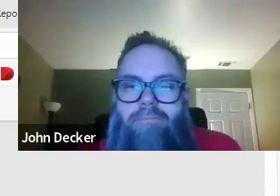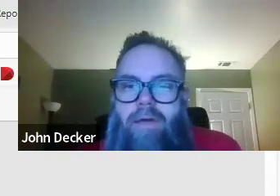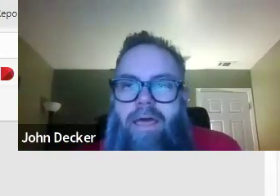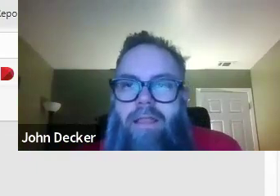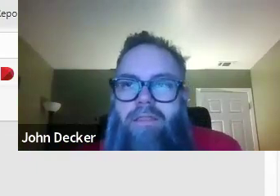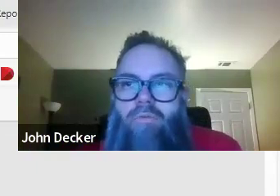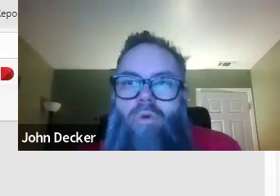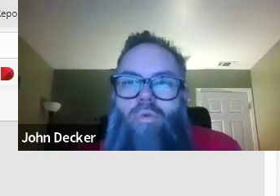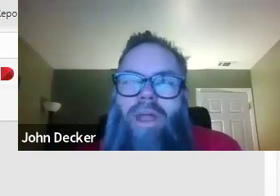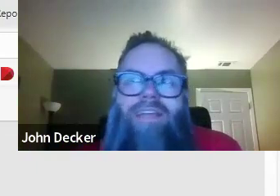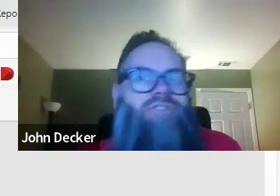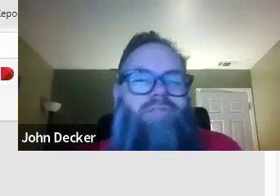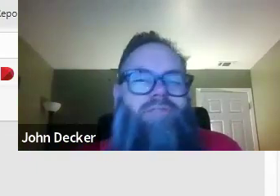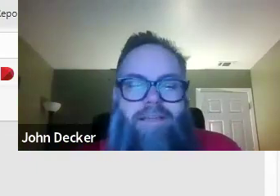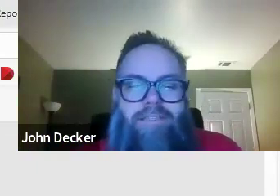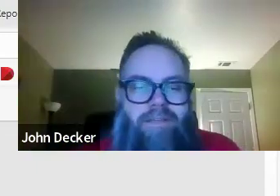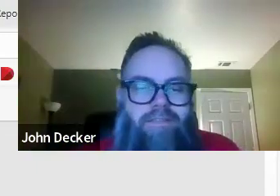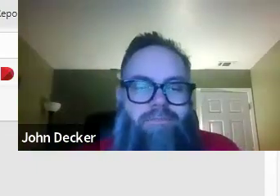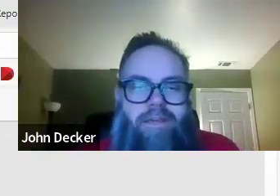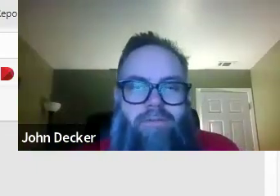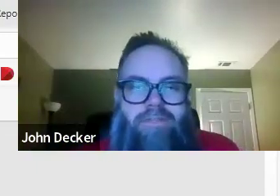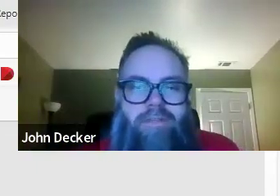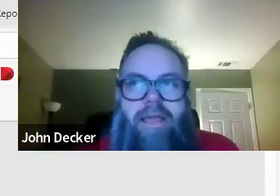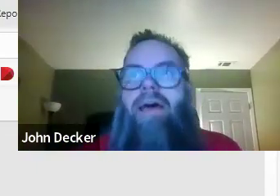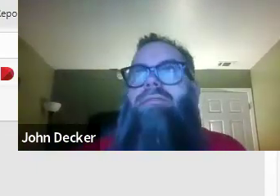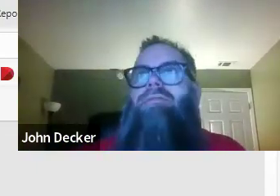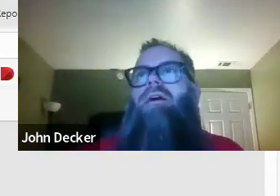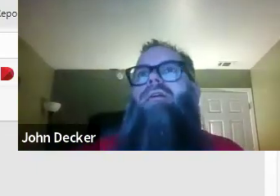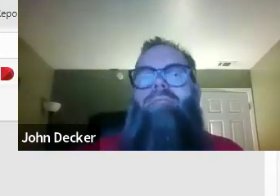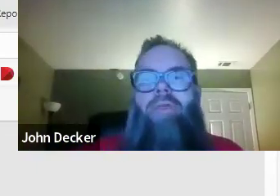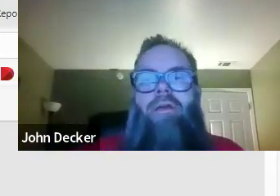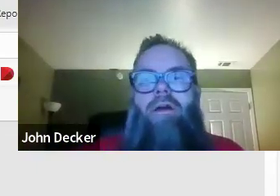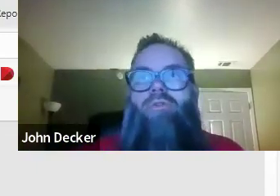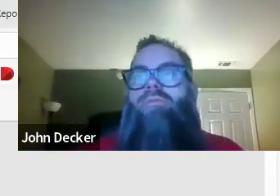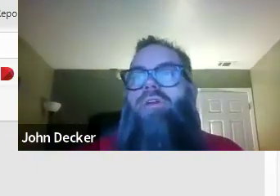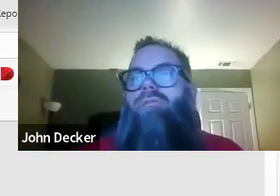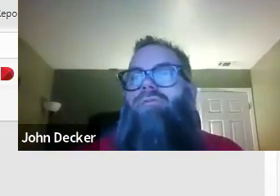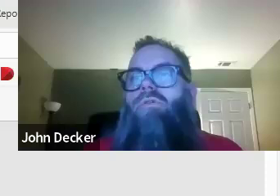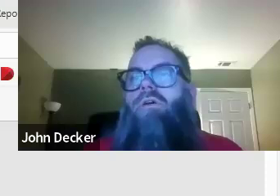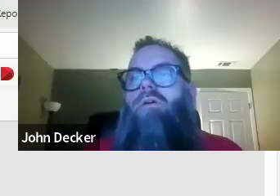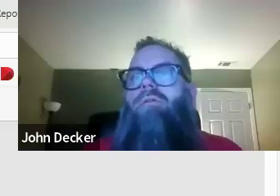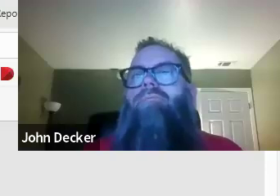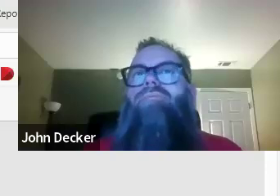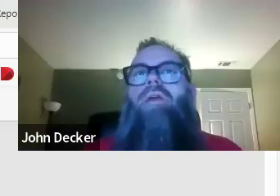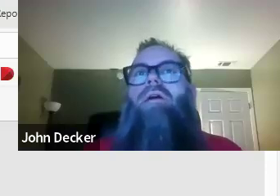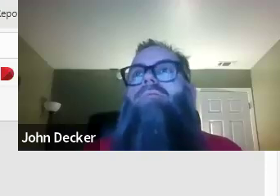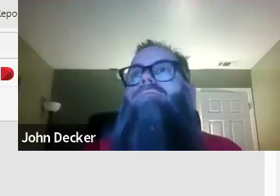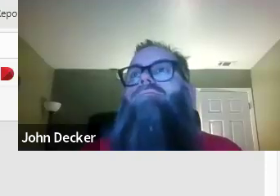allowing a range of different activities to be counted as appropriate